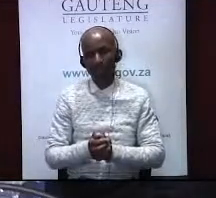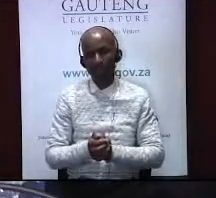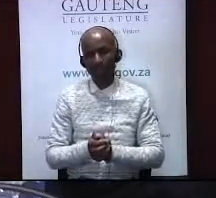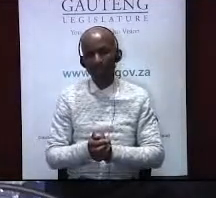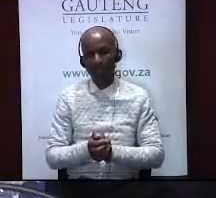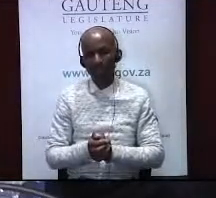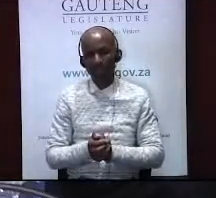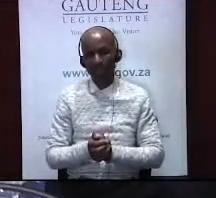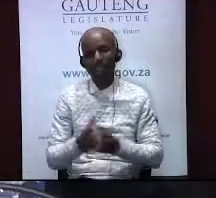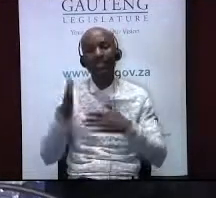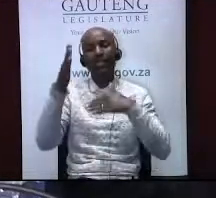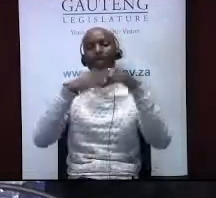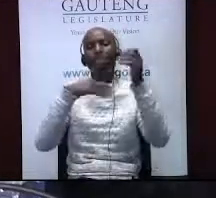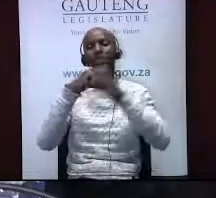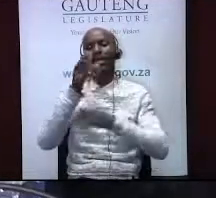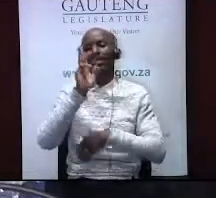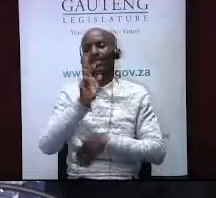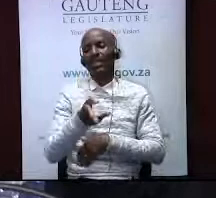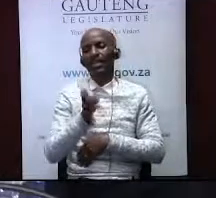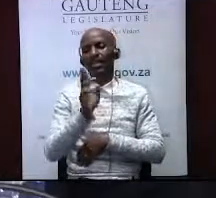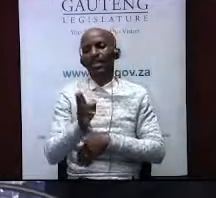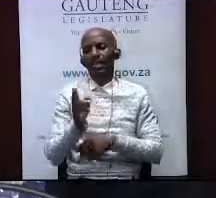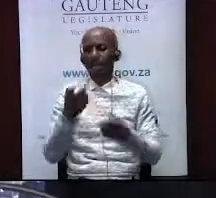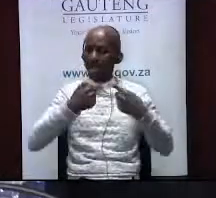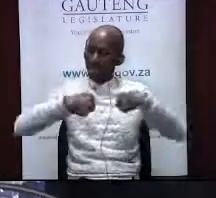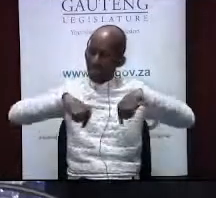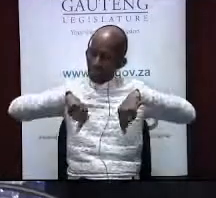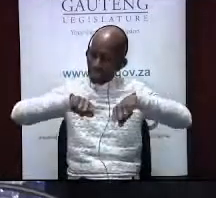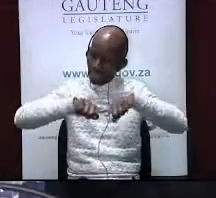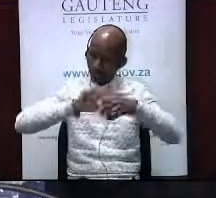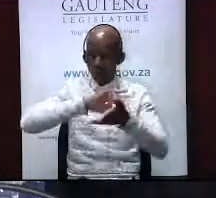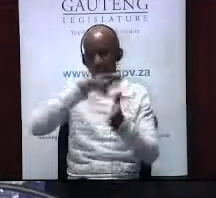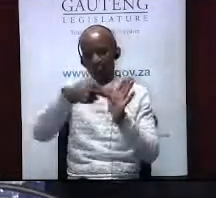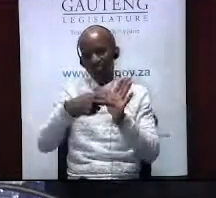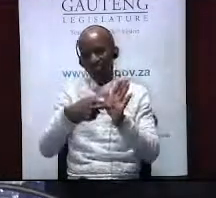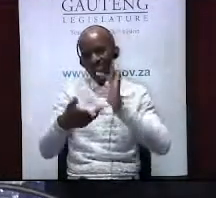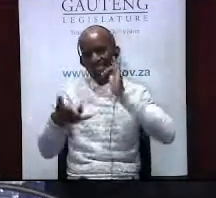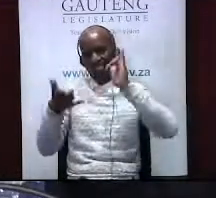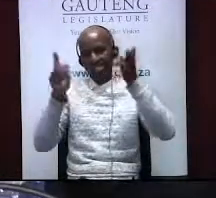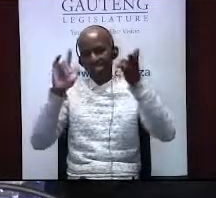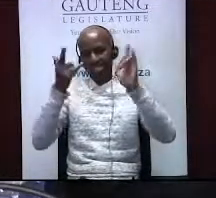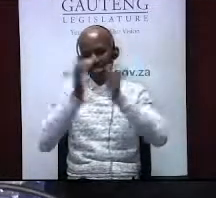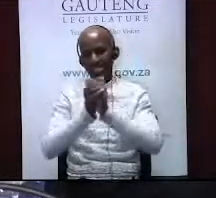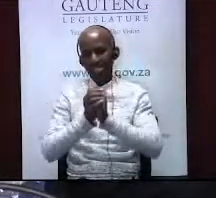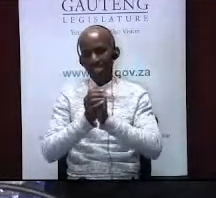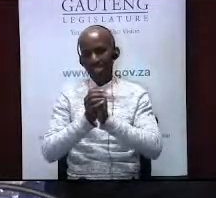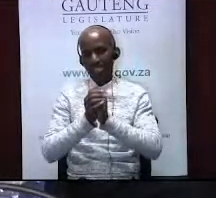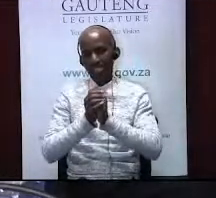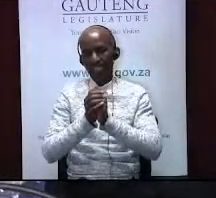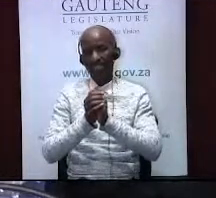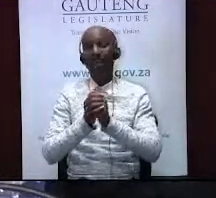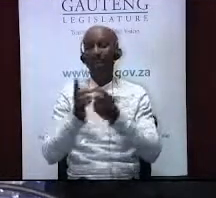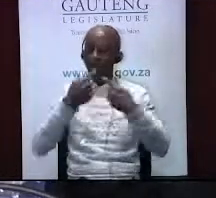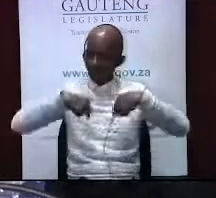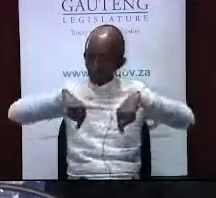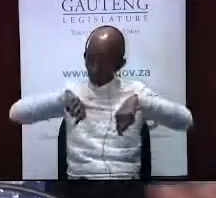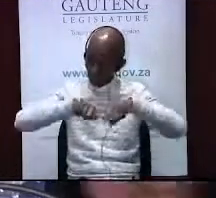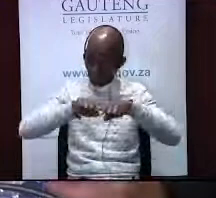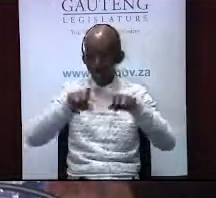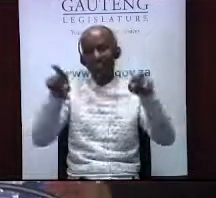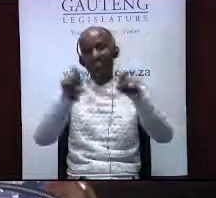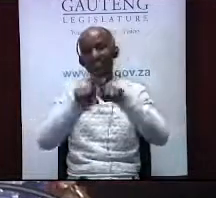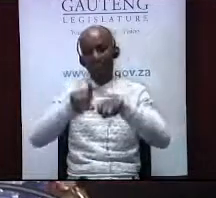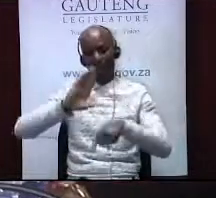Let us rebuild our ruined cities. Let us be like